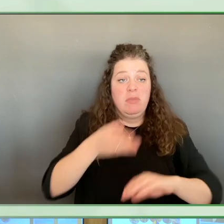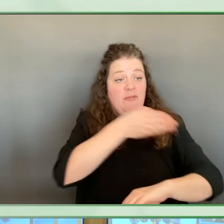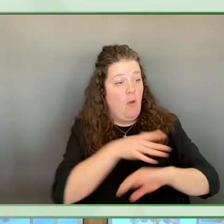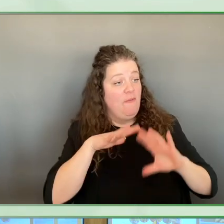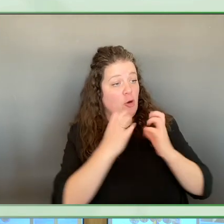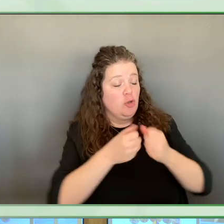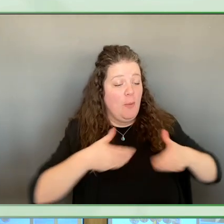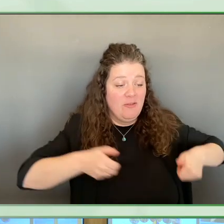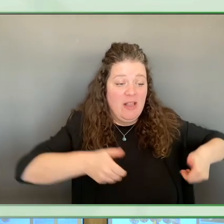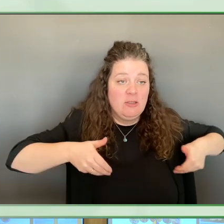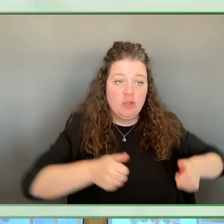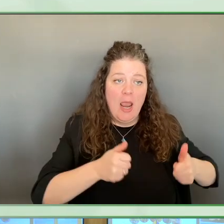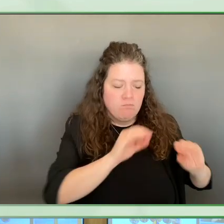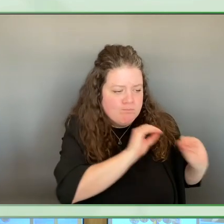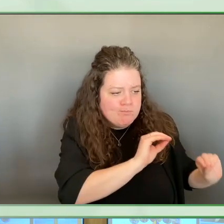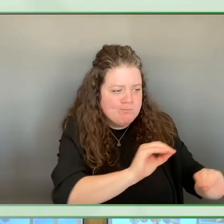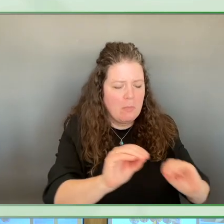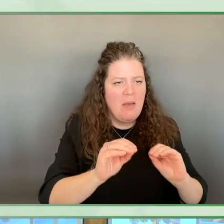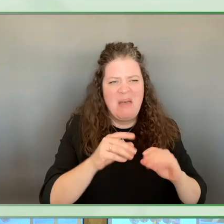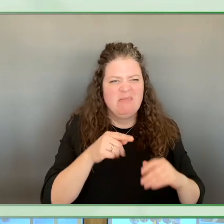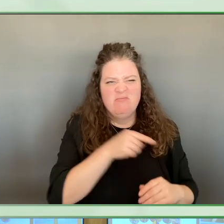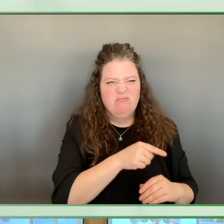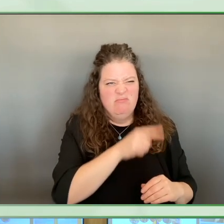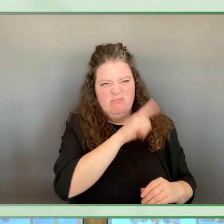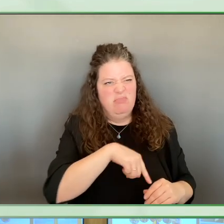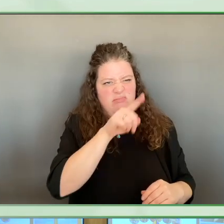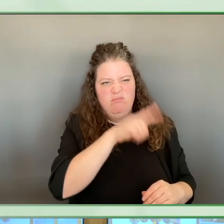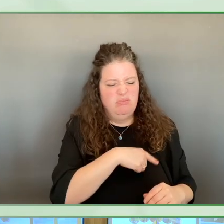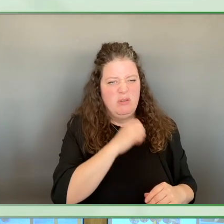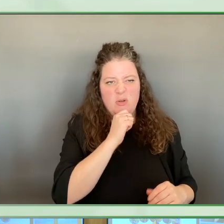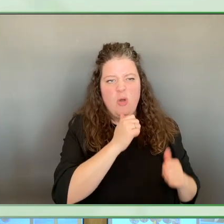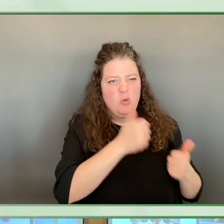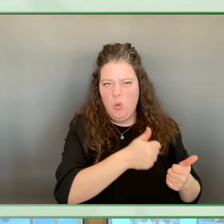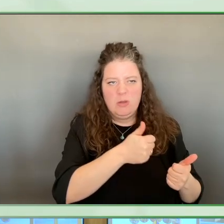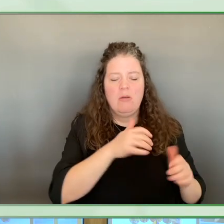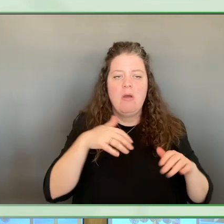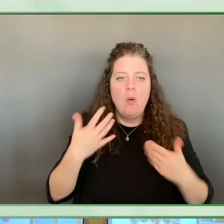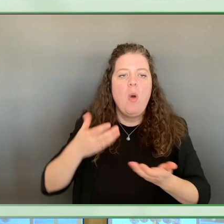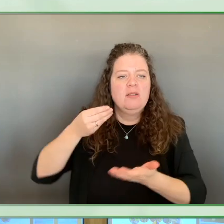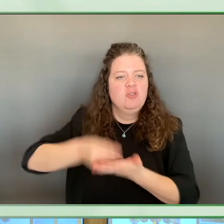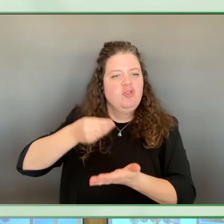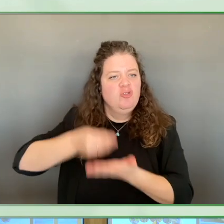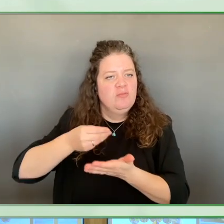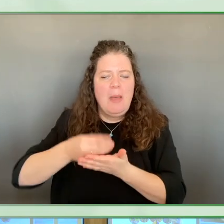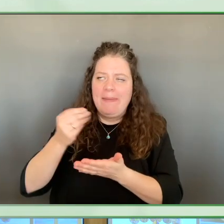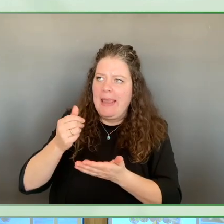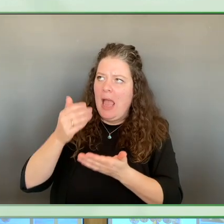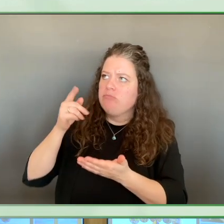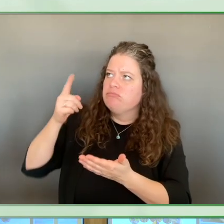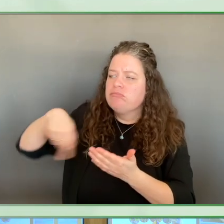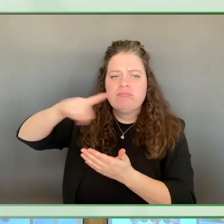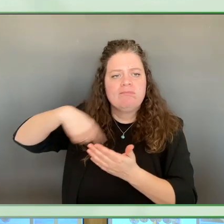have started charity initiatives that did not fully solve the problem. So for us, it's very important that